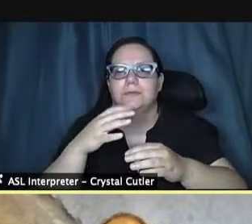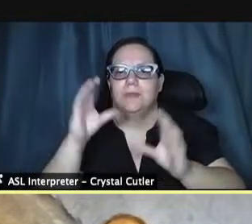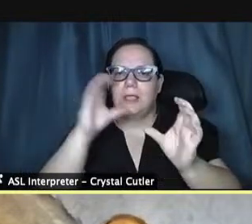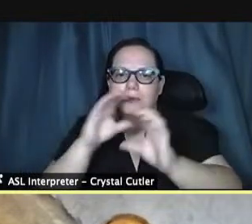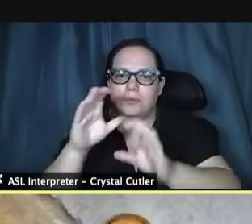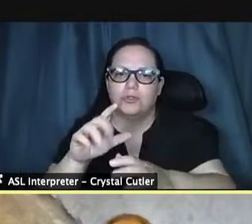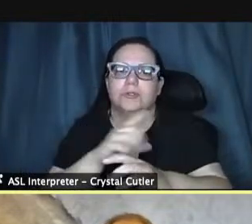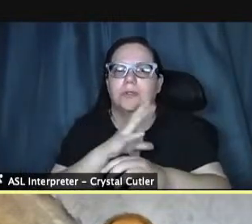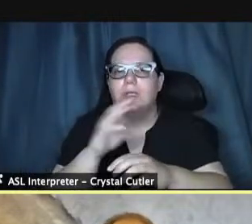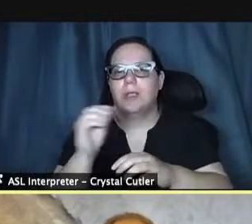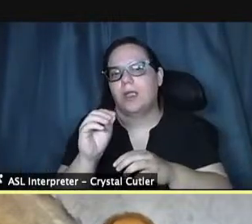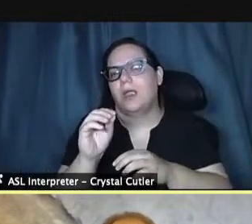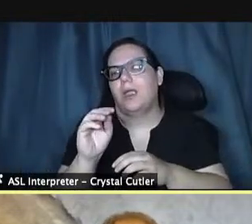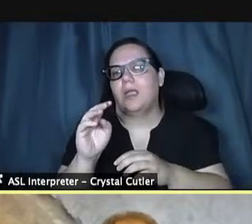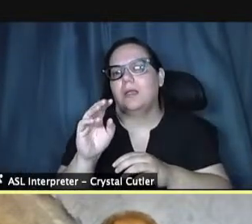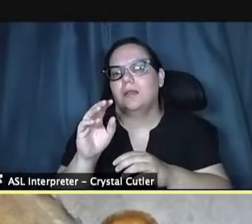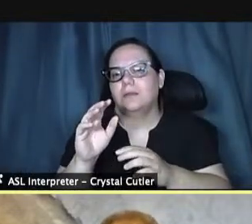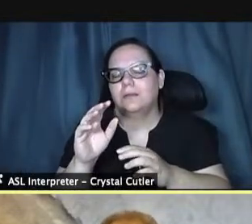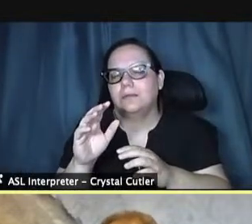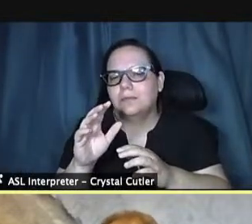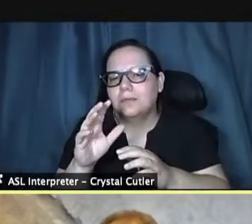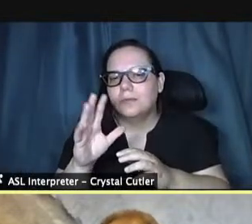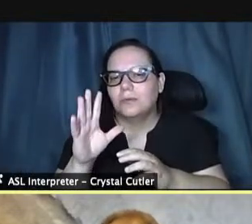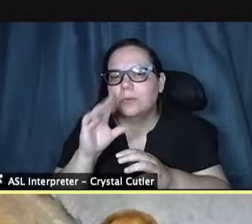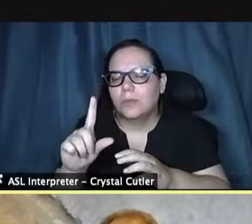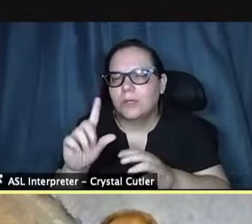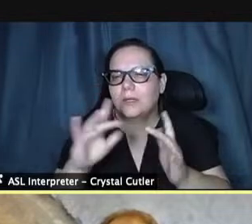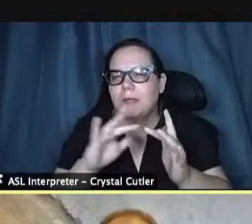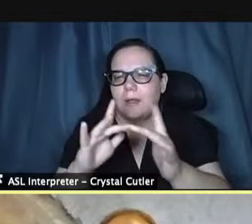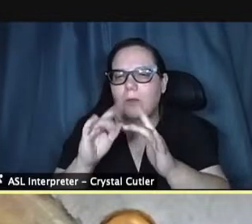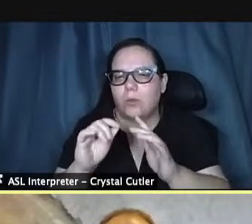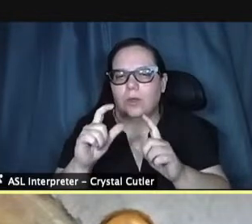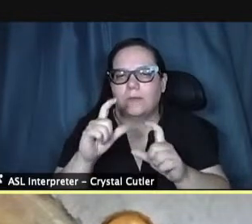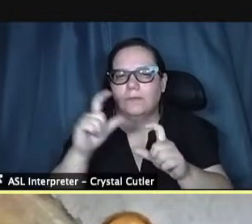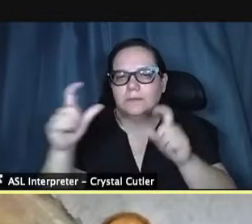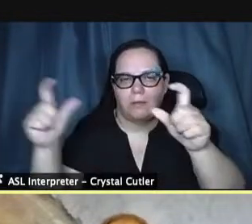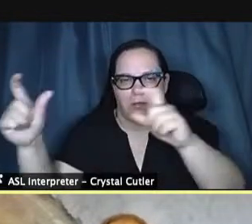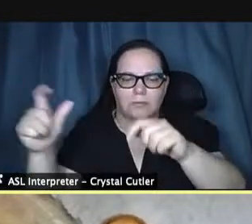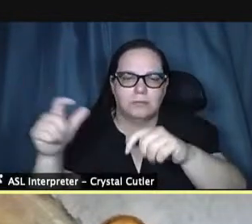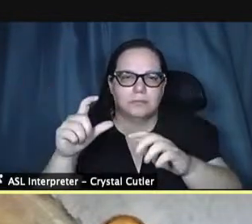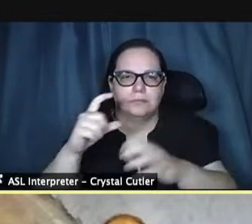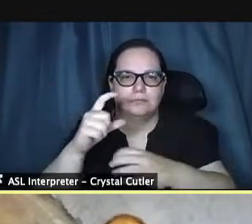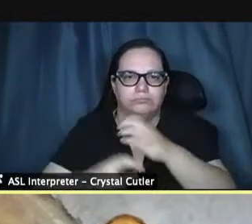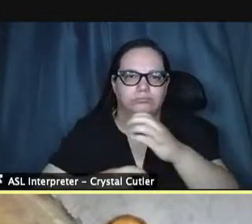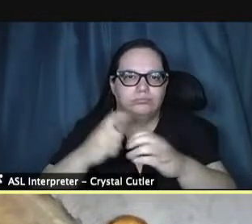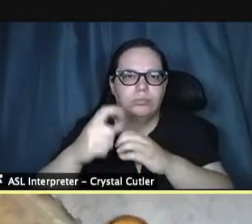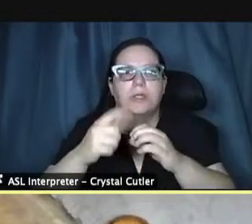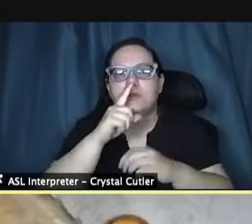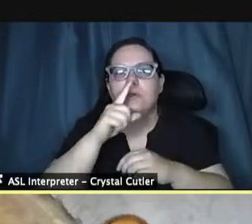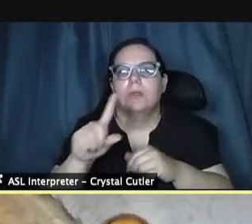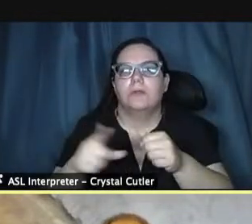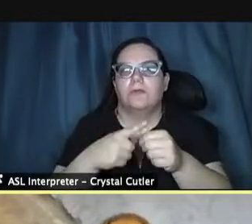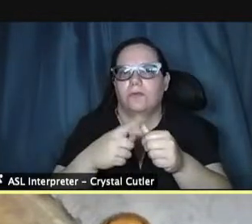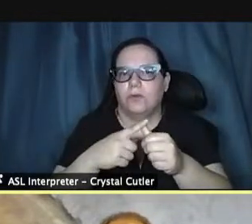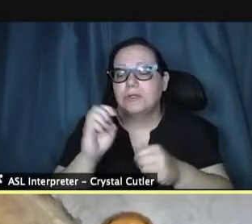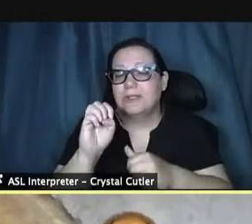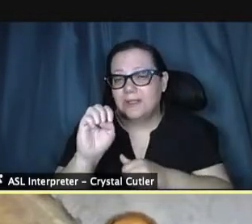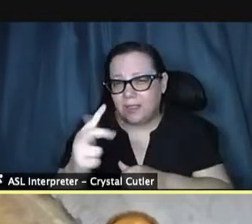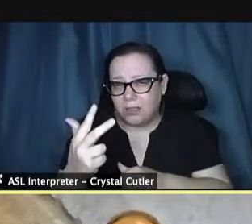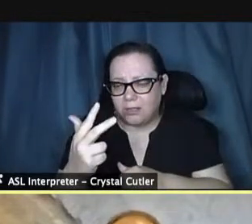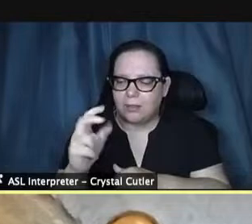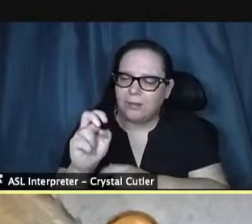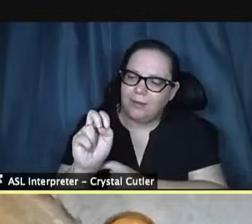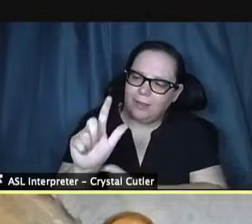and navigation satellites called Moonlight. So first, here's EL3 as it is today. A